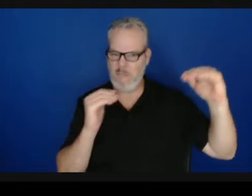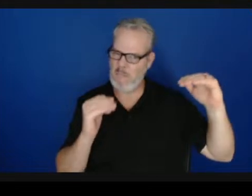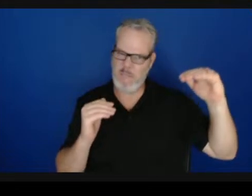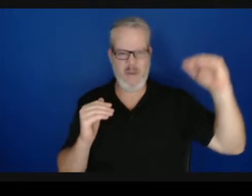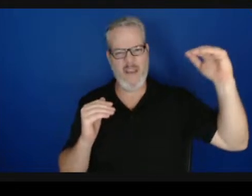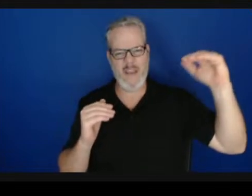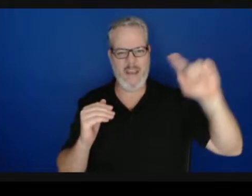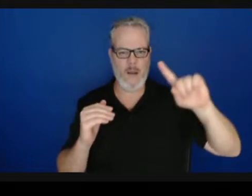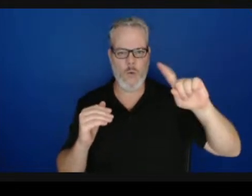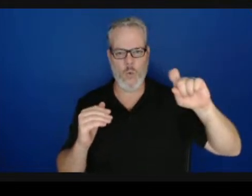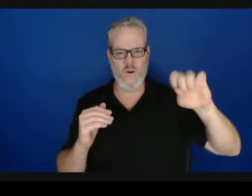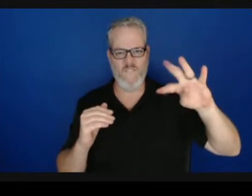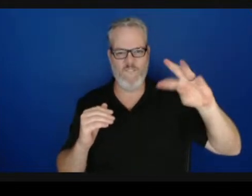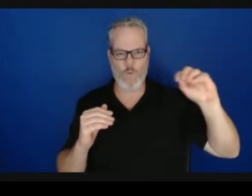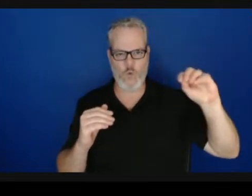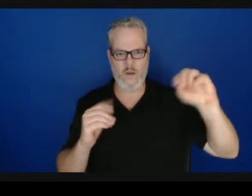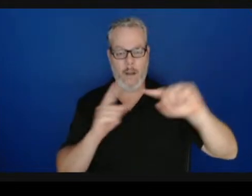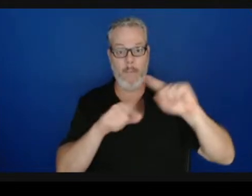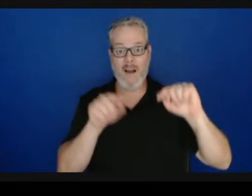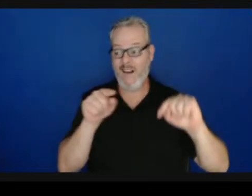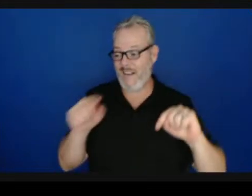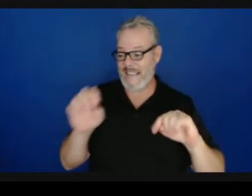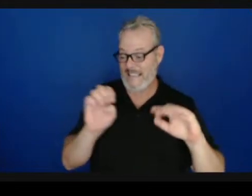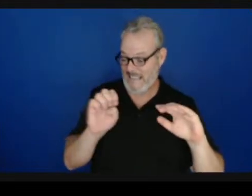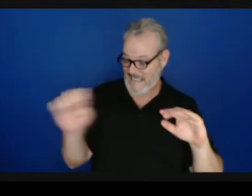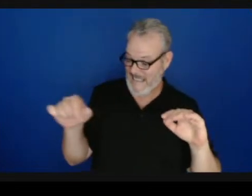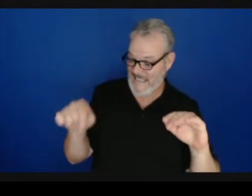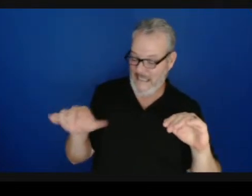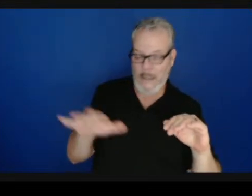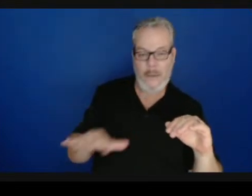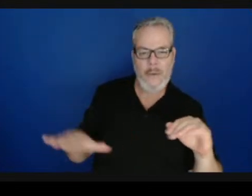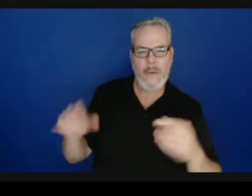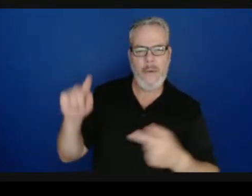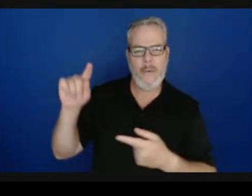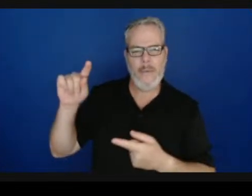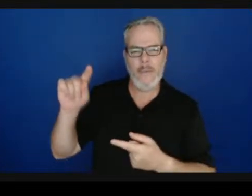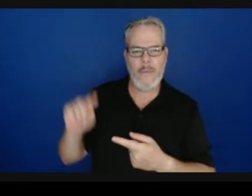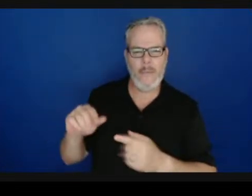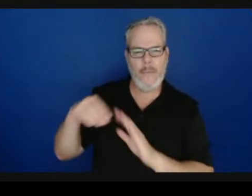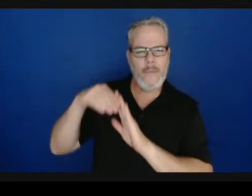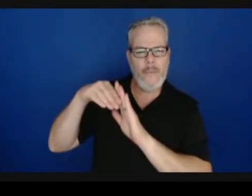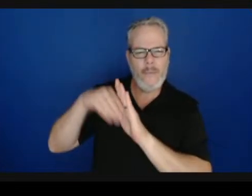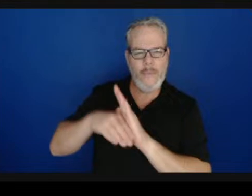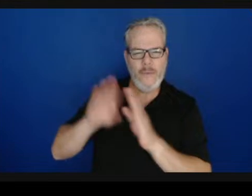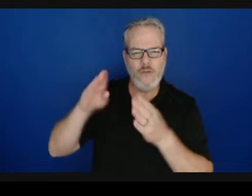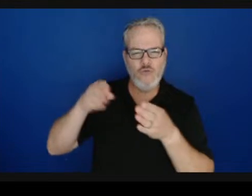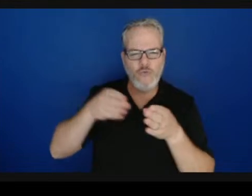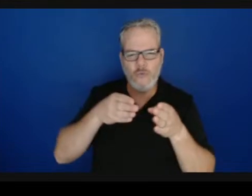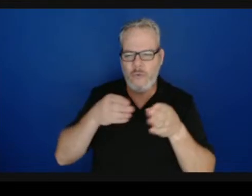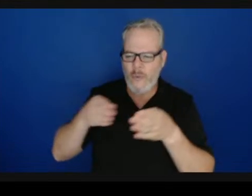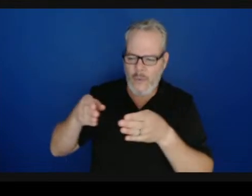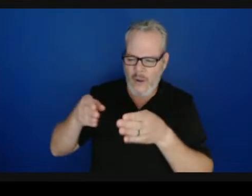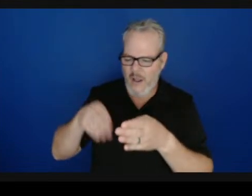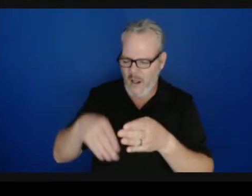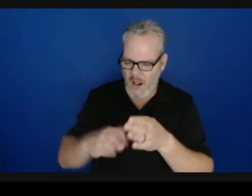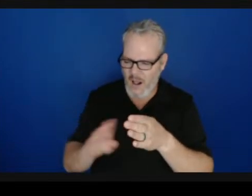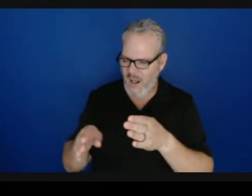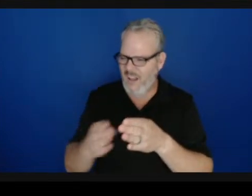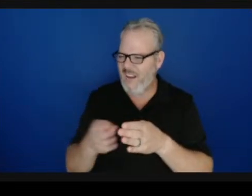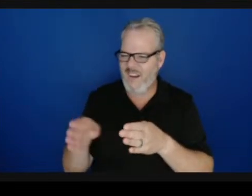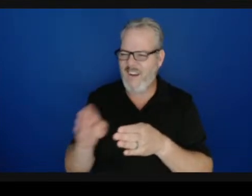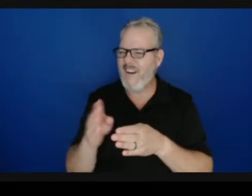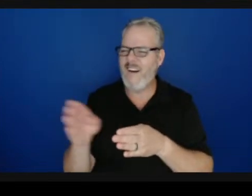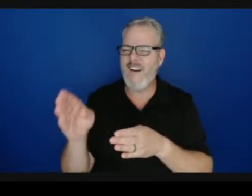tall. But on the east side, the trail actually kind of wiggles up the wall where it used